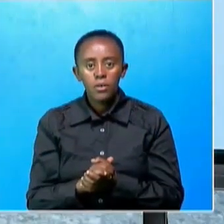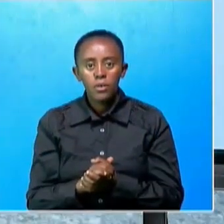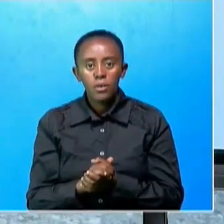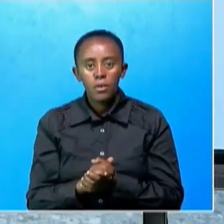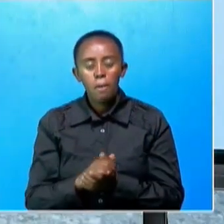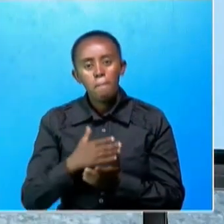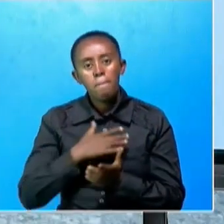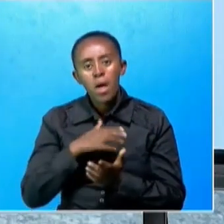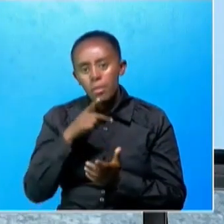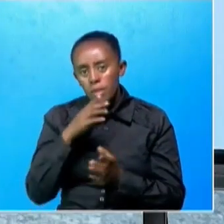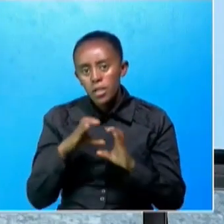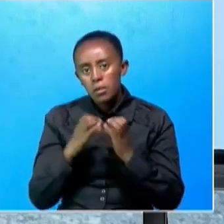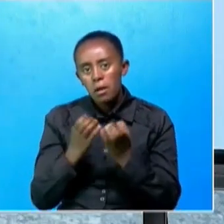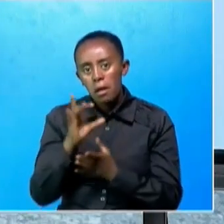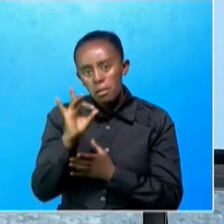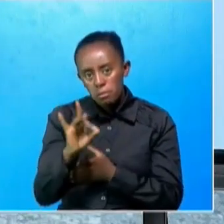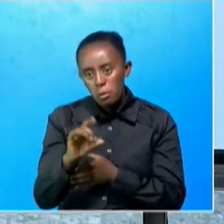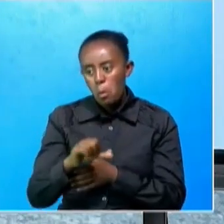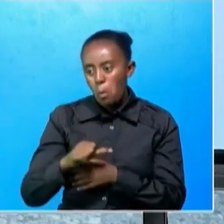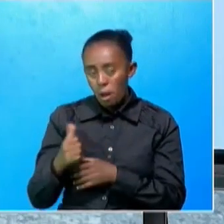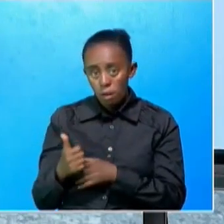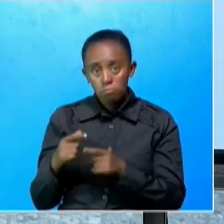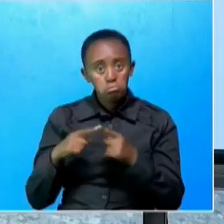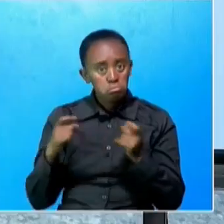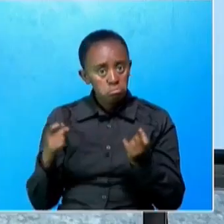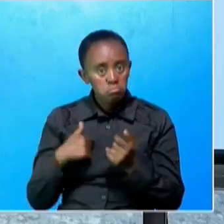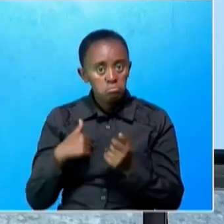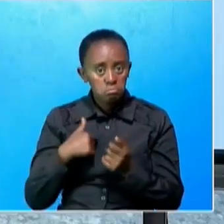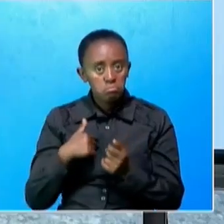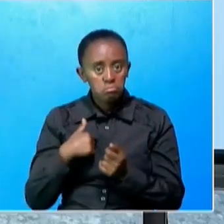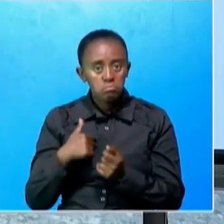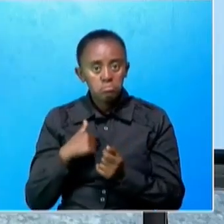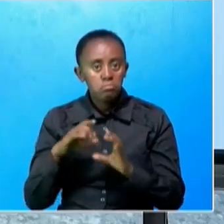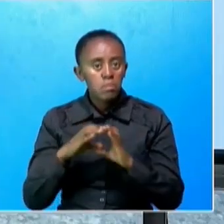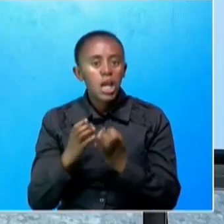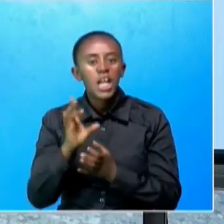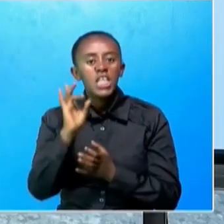My sister is in grade 8, whereas I am in grade 7.